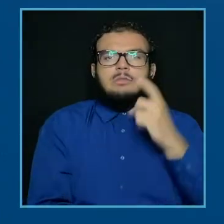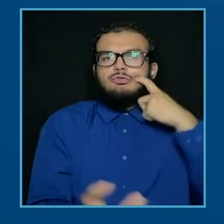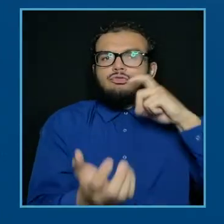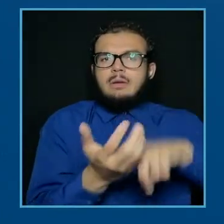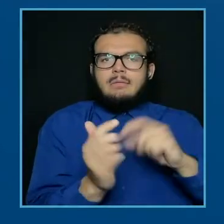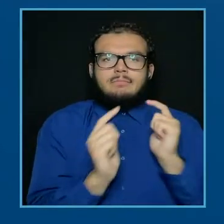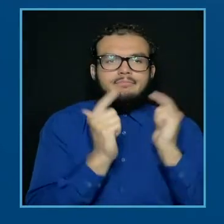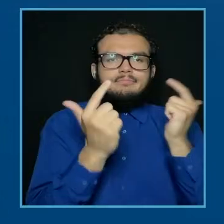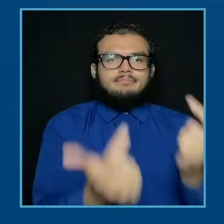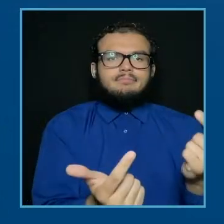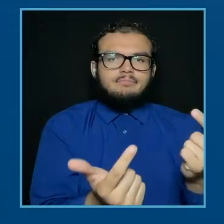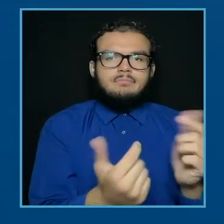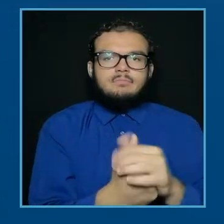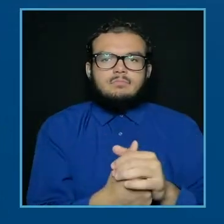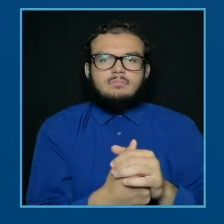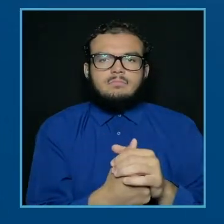recognize